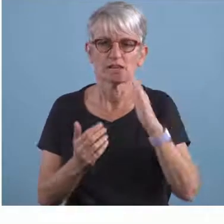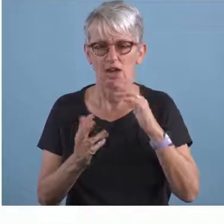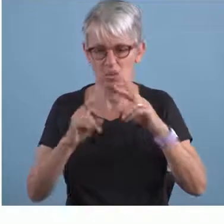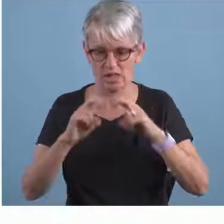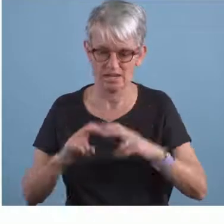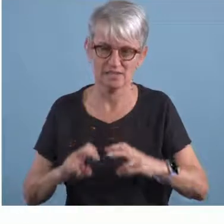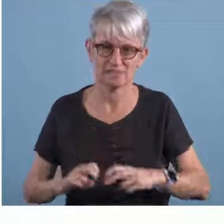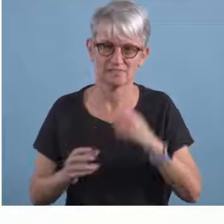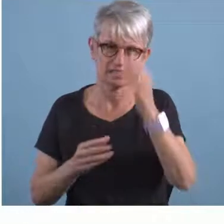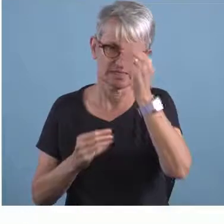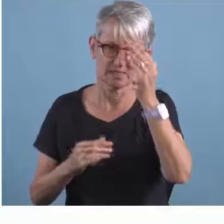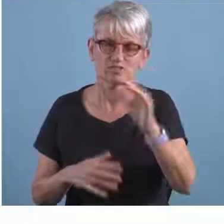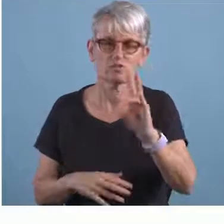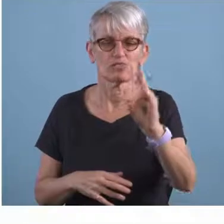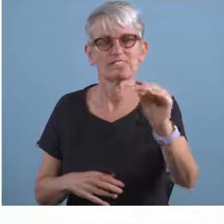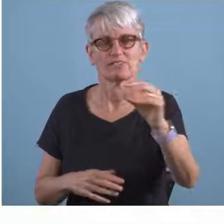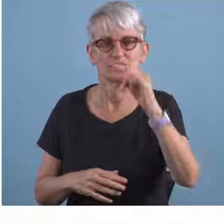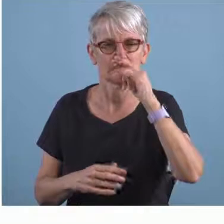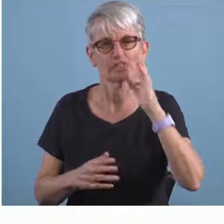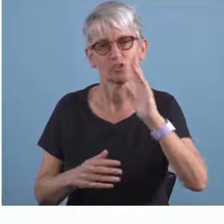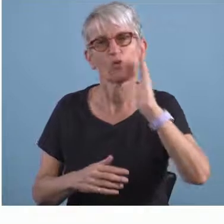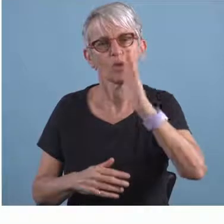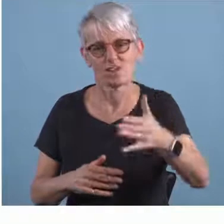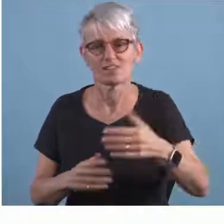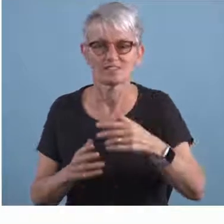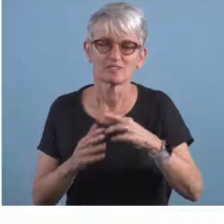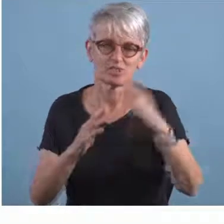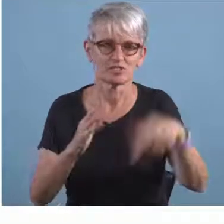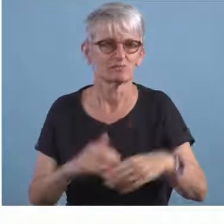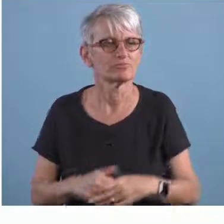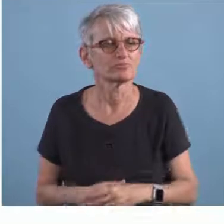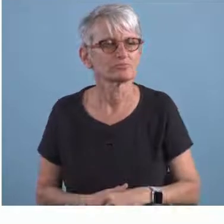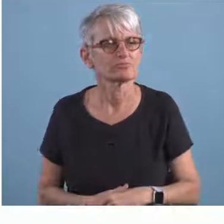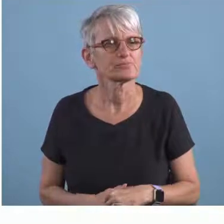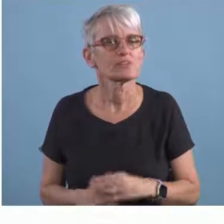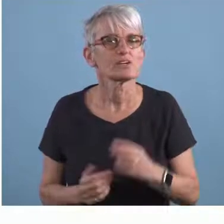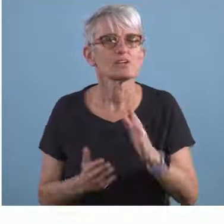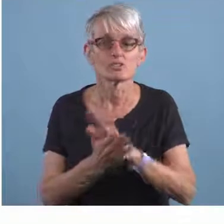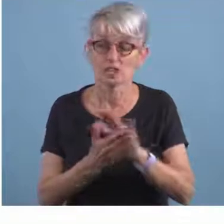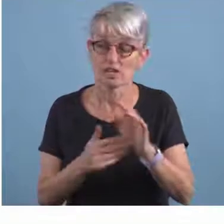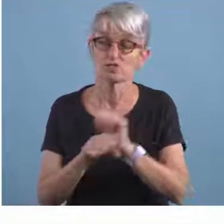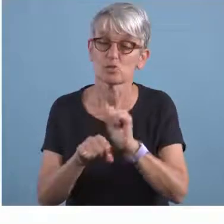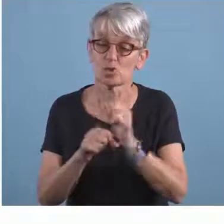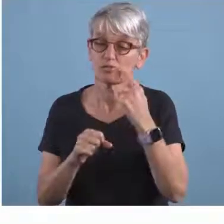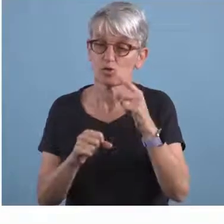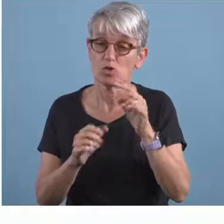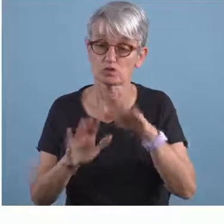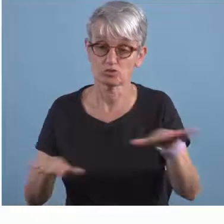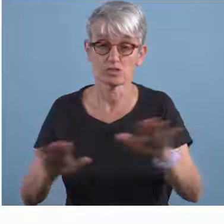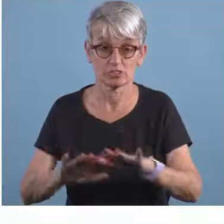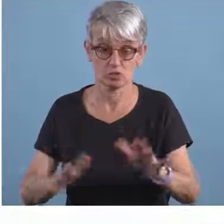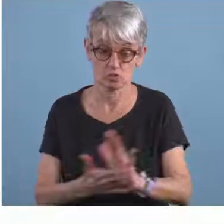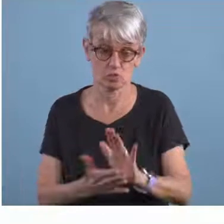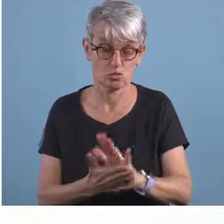outcomes on 70 kids, and not just 20. But there's some nice work being done for kids in school. A lot of these studies are